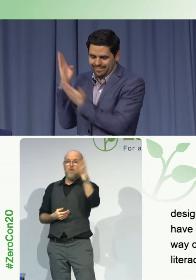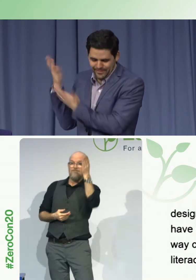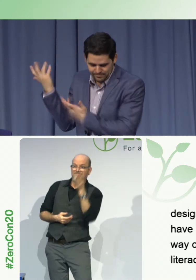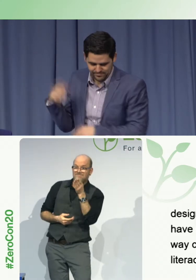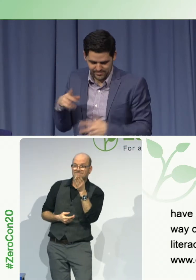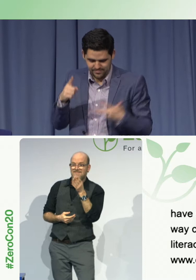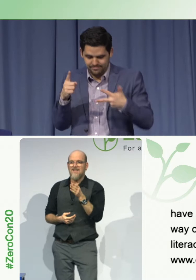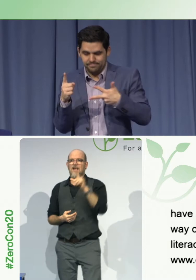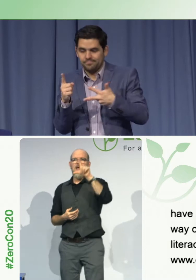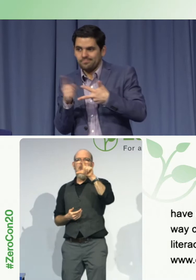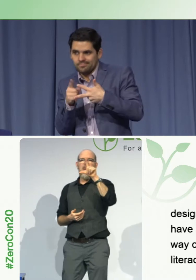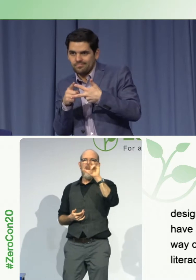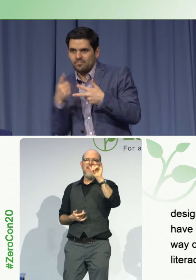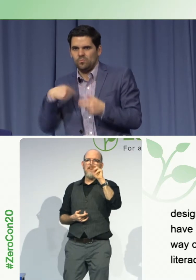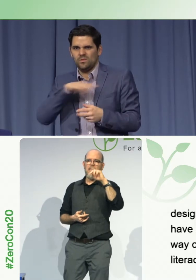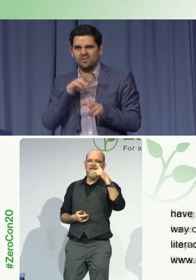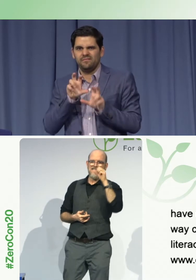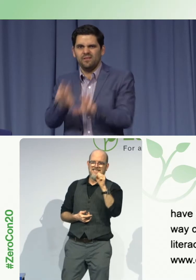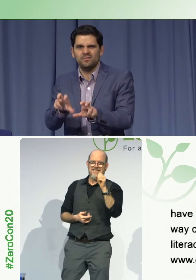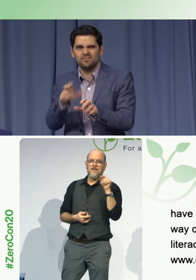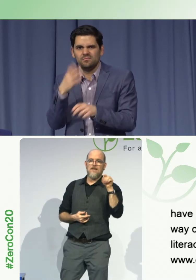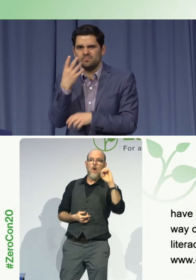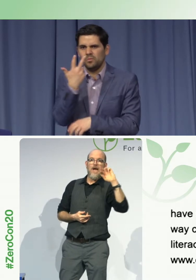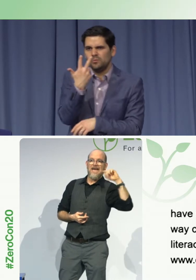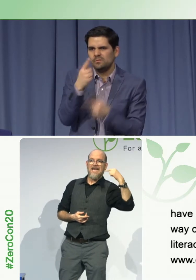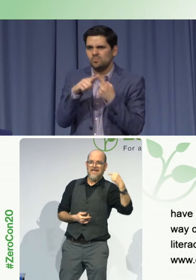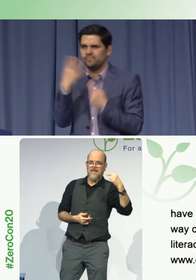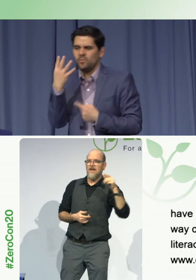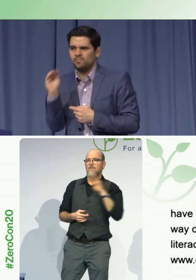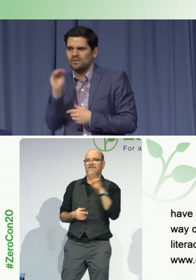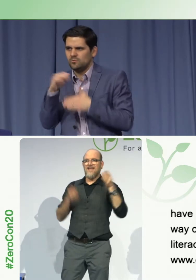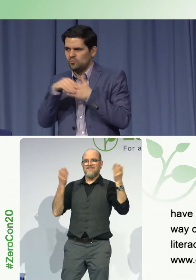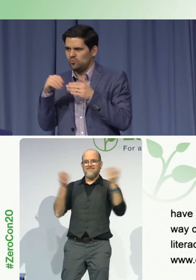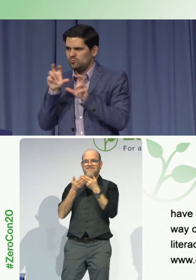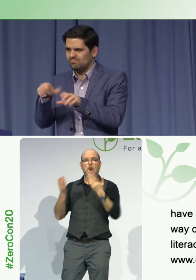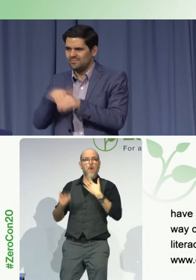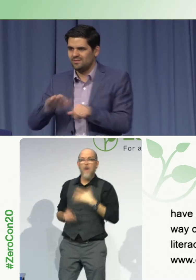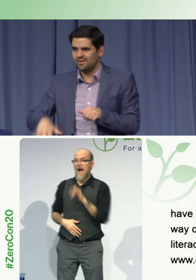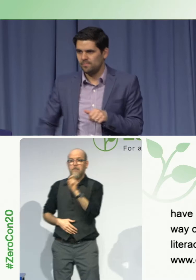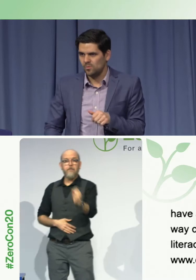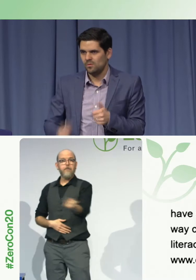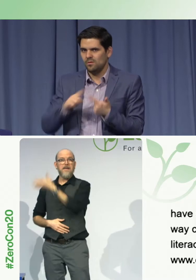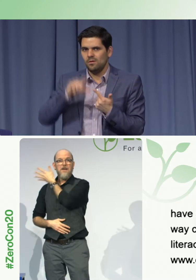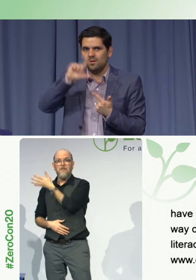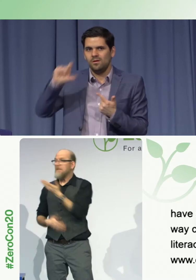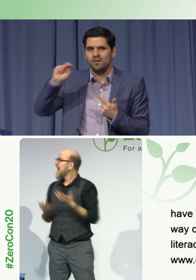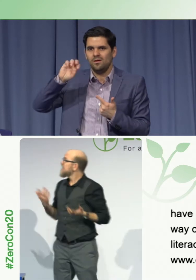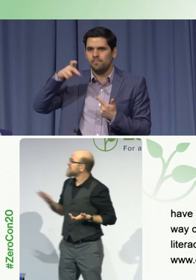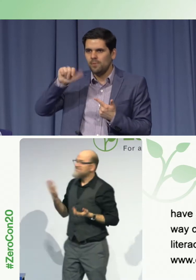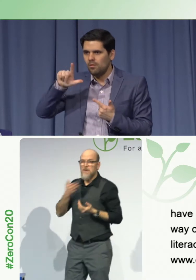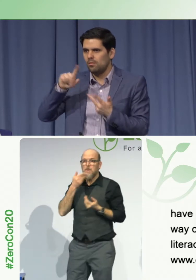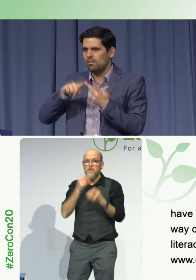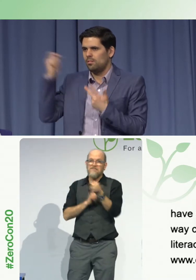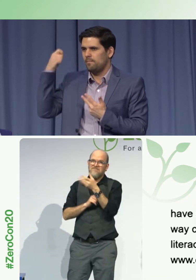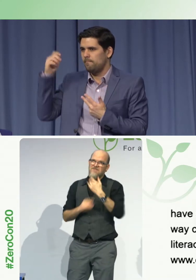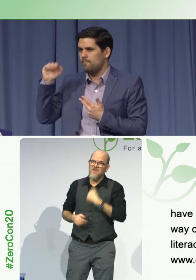Apologies, that would normally be on the slide, but we don't have that at the moment. Hopefully you've got that. USAID has also